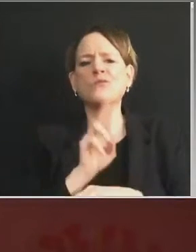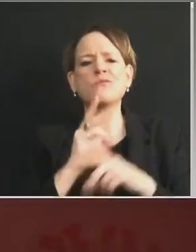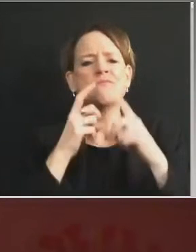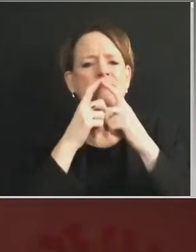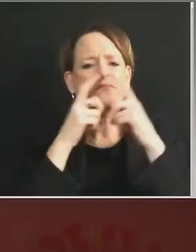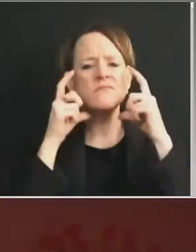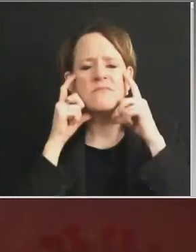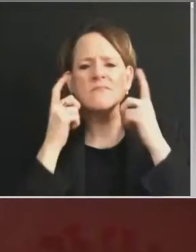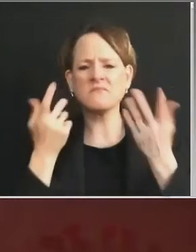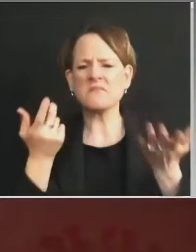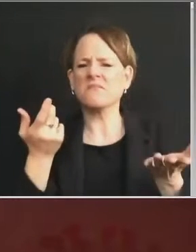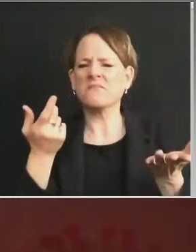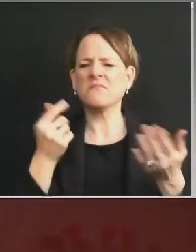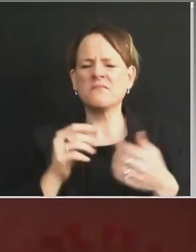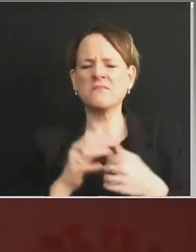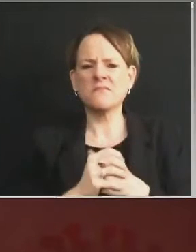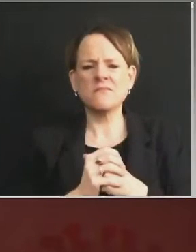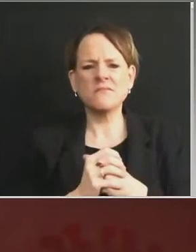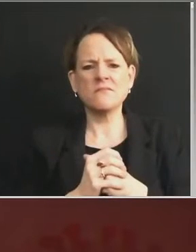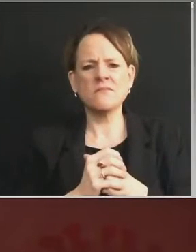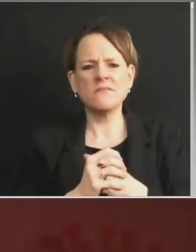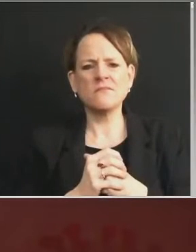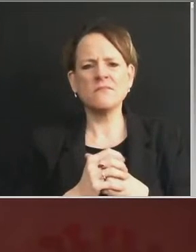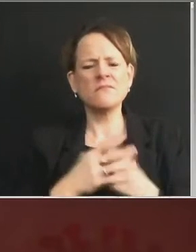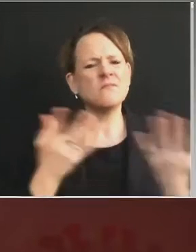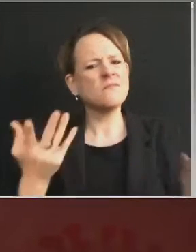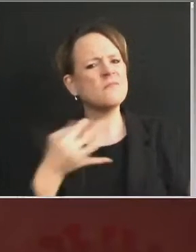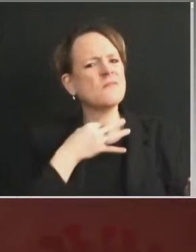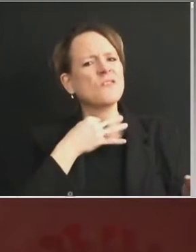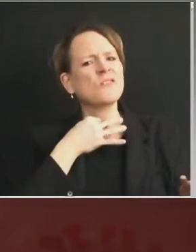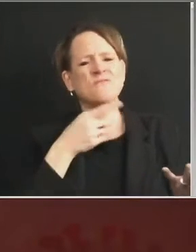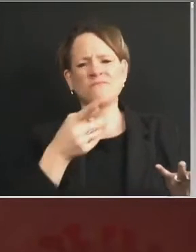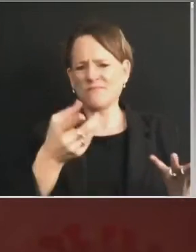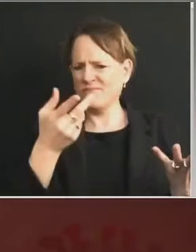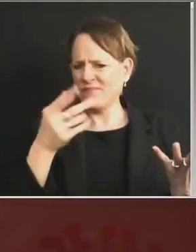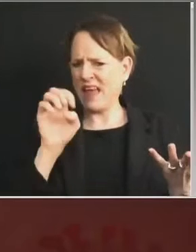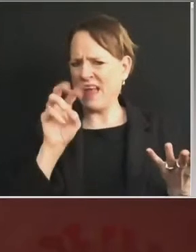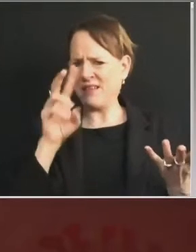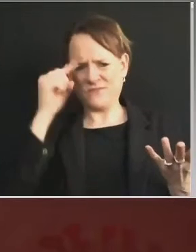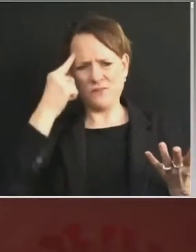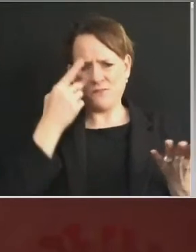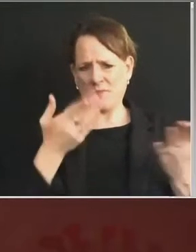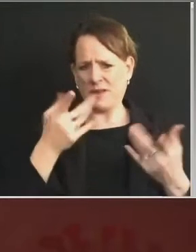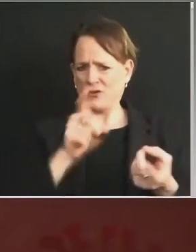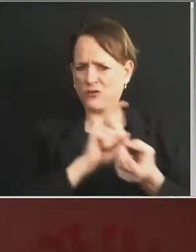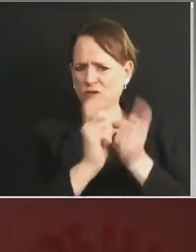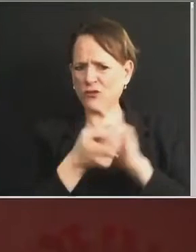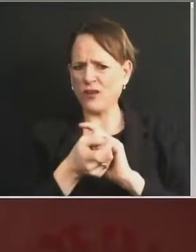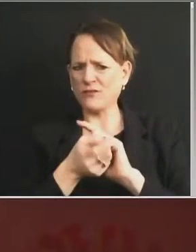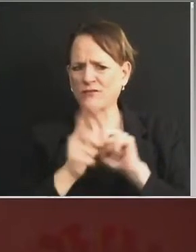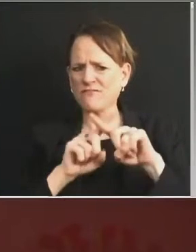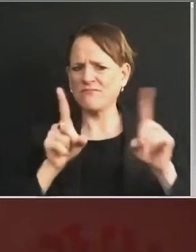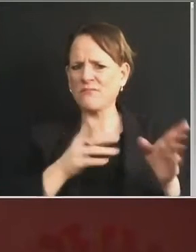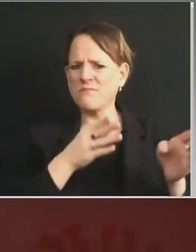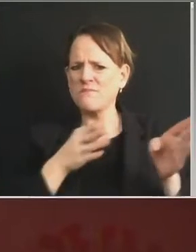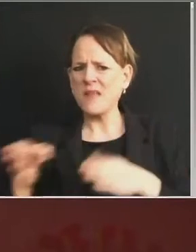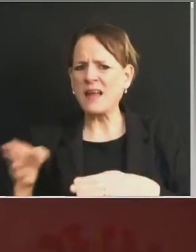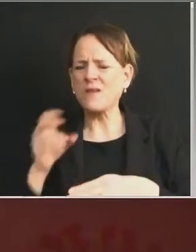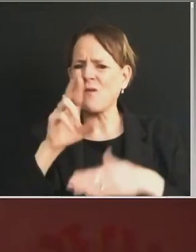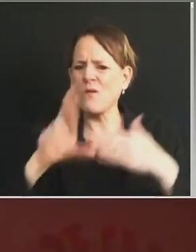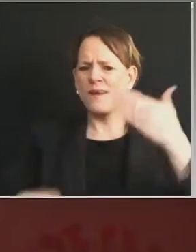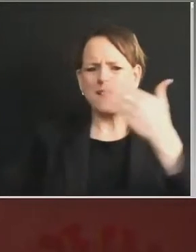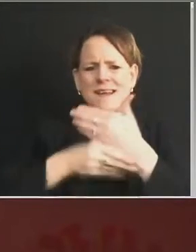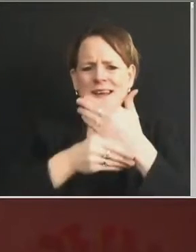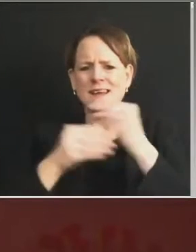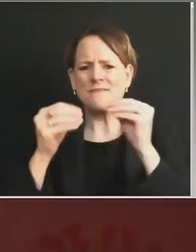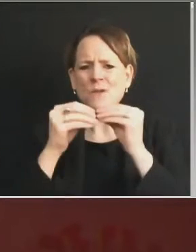Committee, or just to propose to float out there to put required restrictions on public interaction, or maybe changes in the